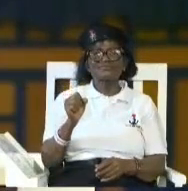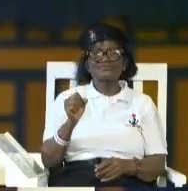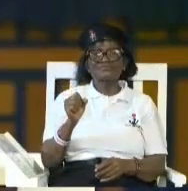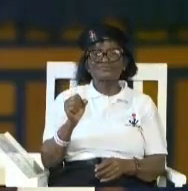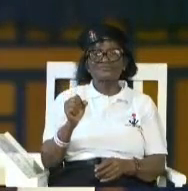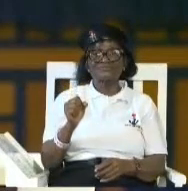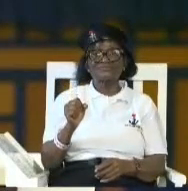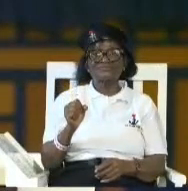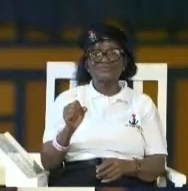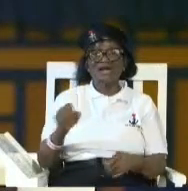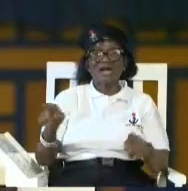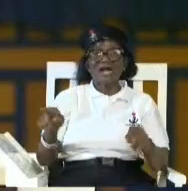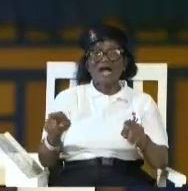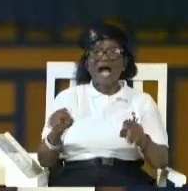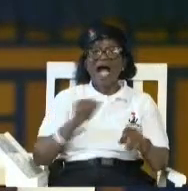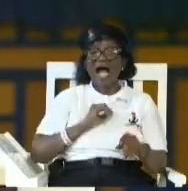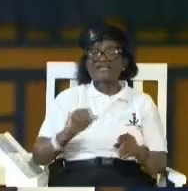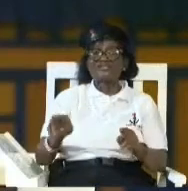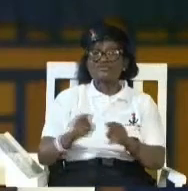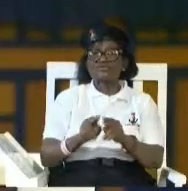I soon discovered,